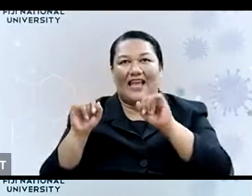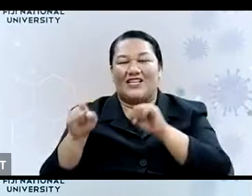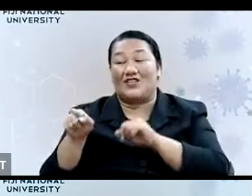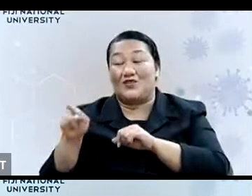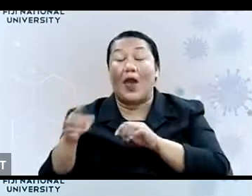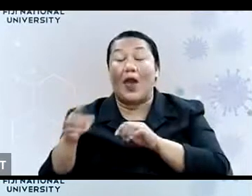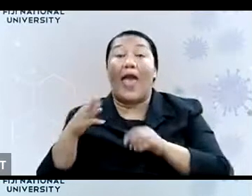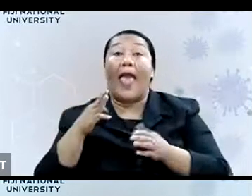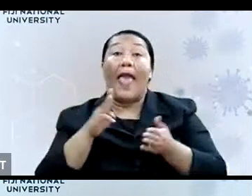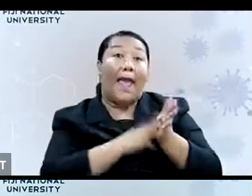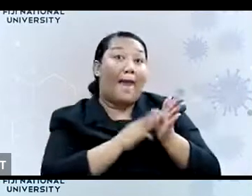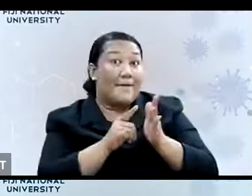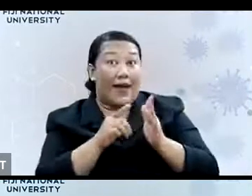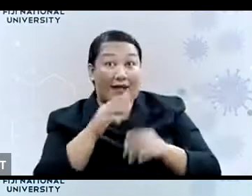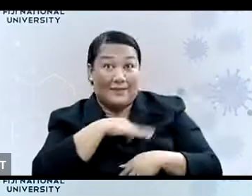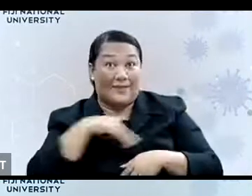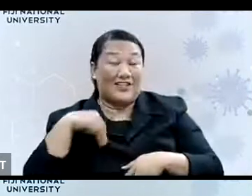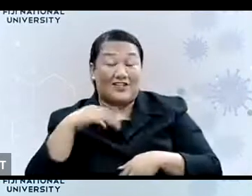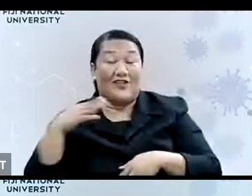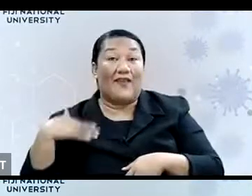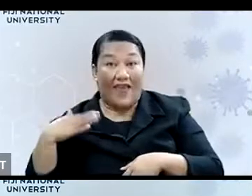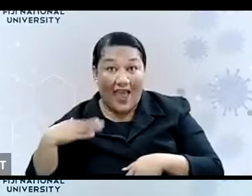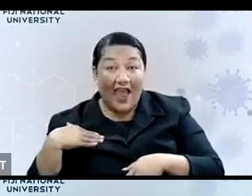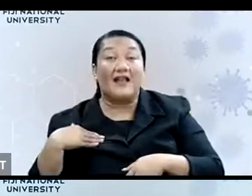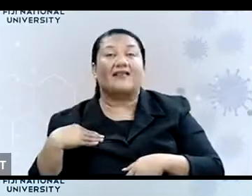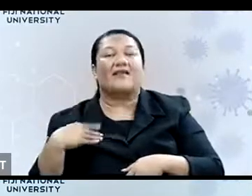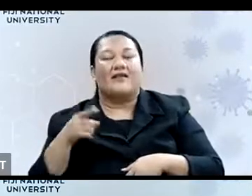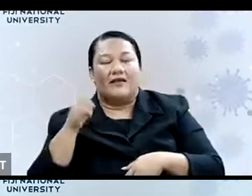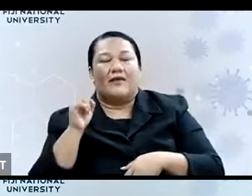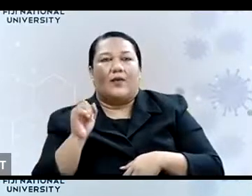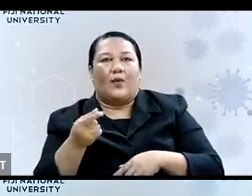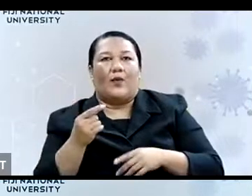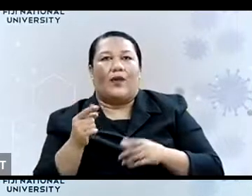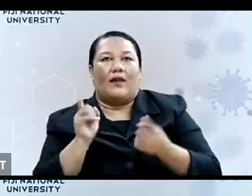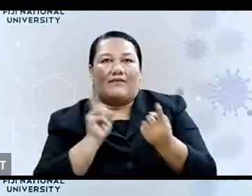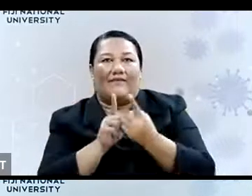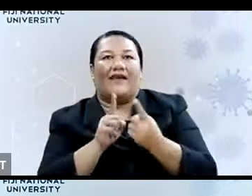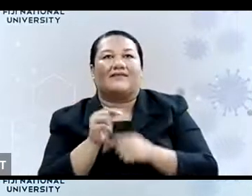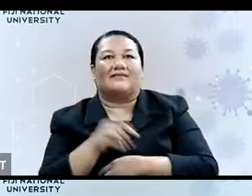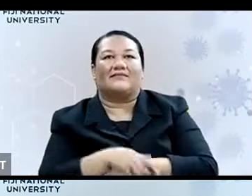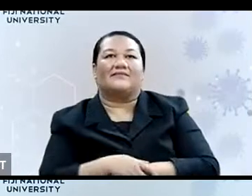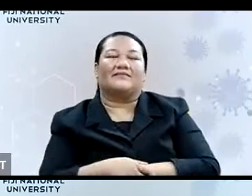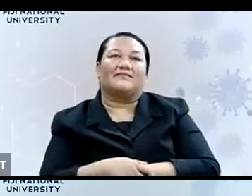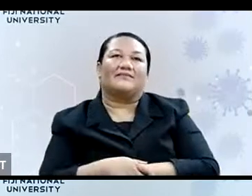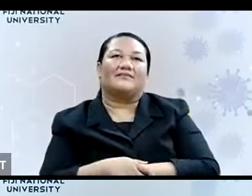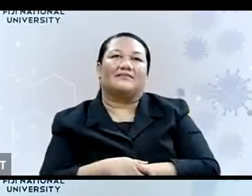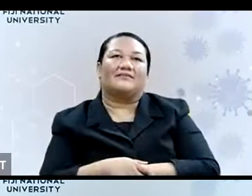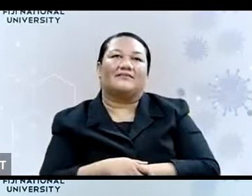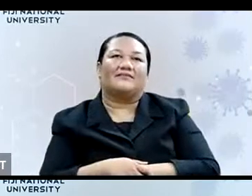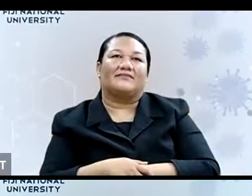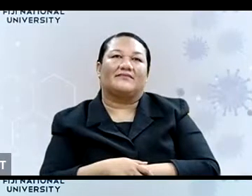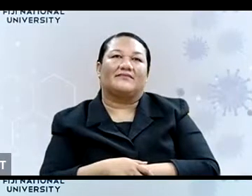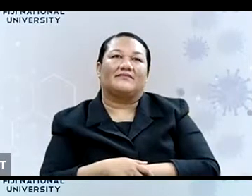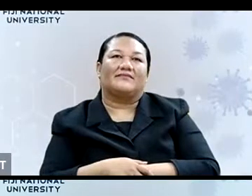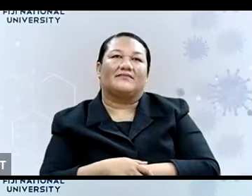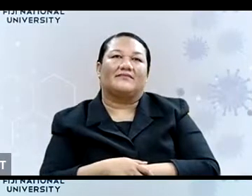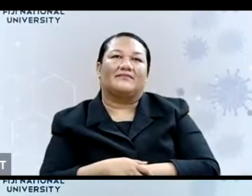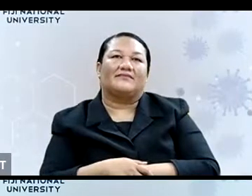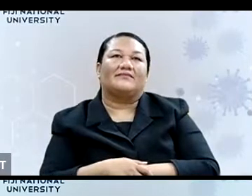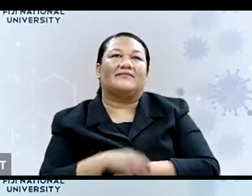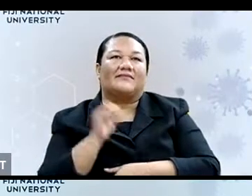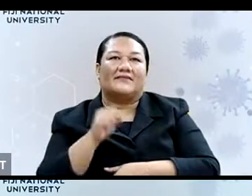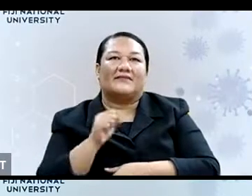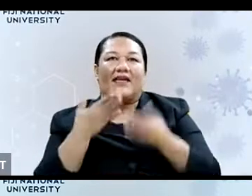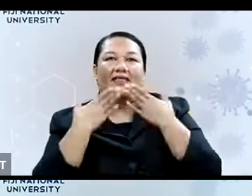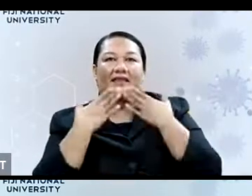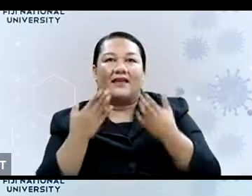freedoms that are enshrined in the Constitution. Thank you, Anna. Maybe to Peter and James, Alicia can